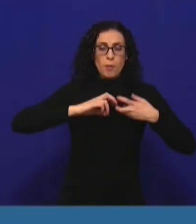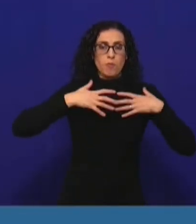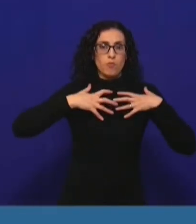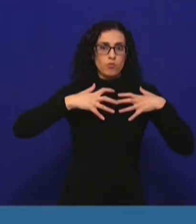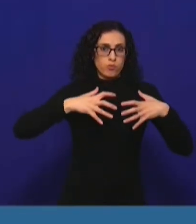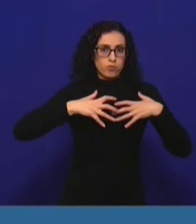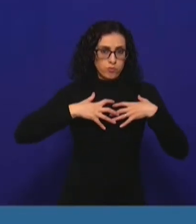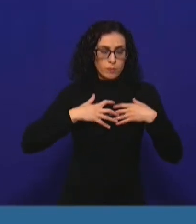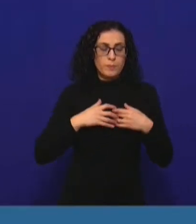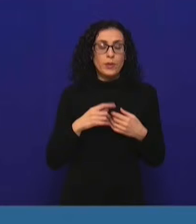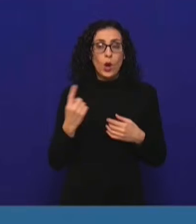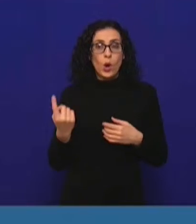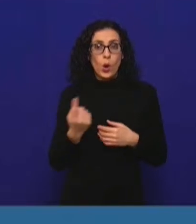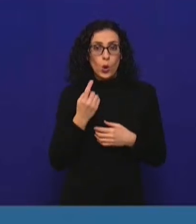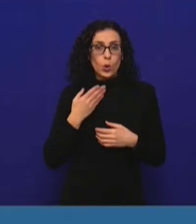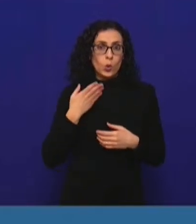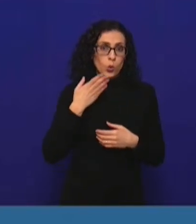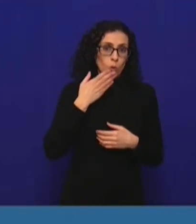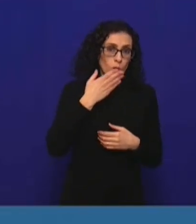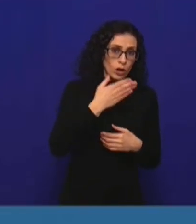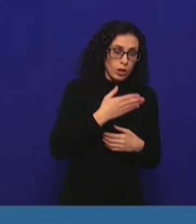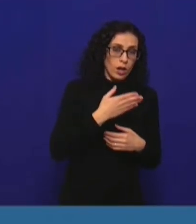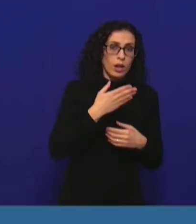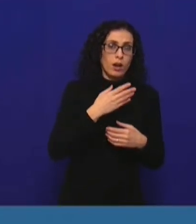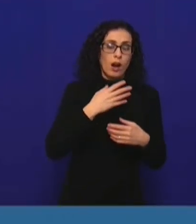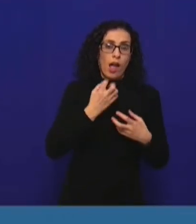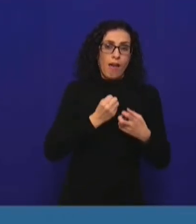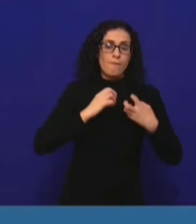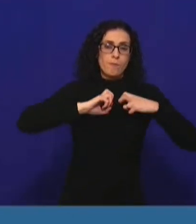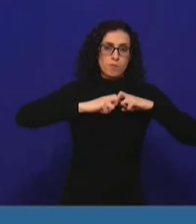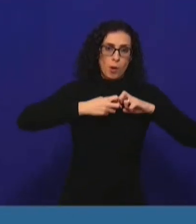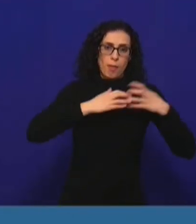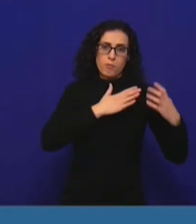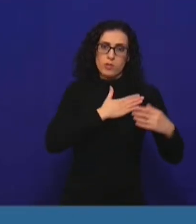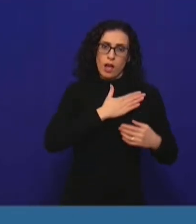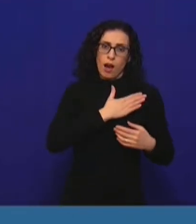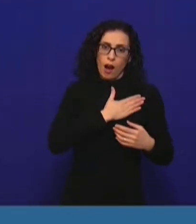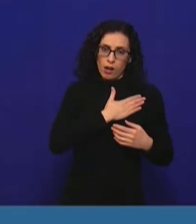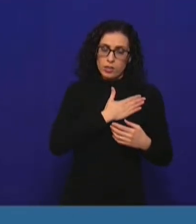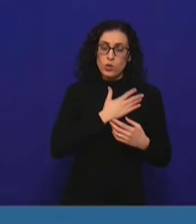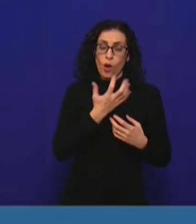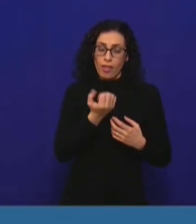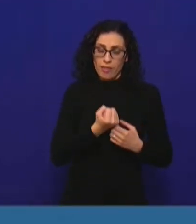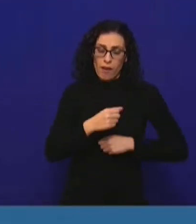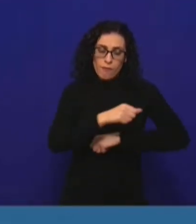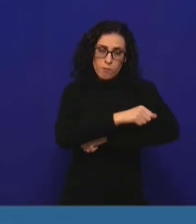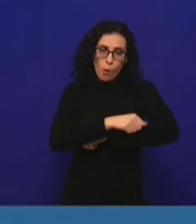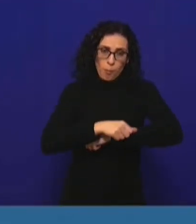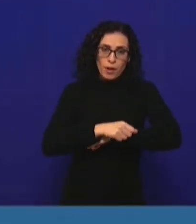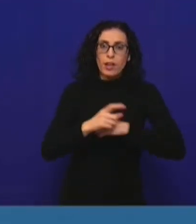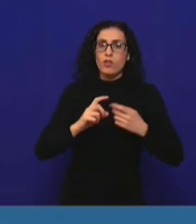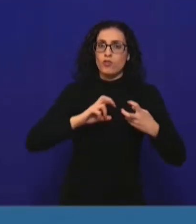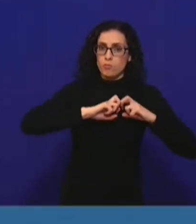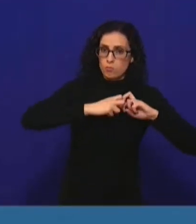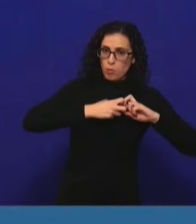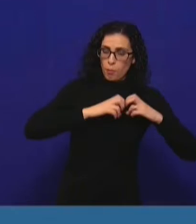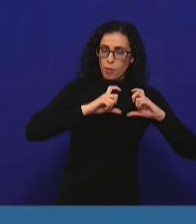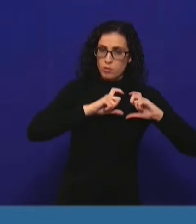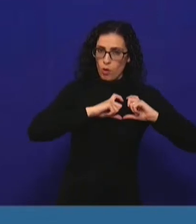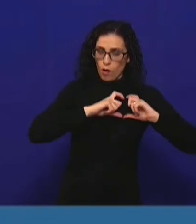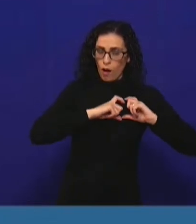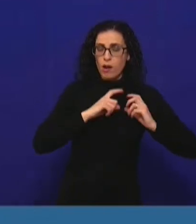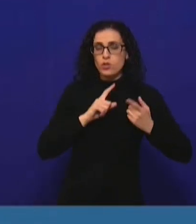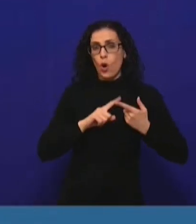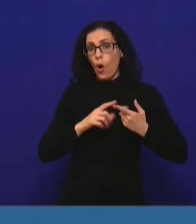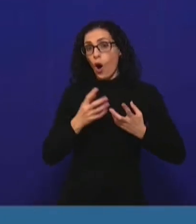exacerbations, those people who suffer from cardiac disease and are to undergo cardiac intervention or any cardiac surgical